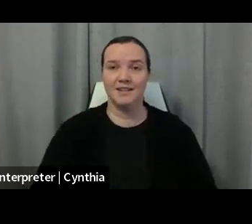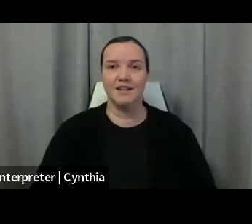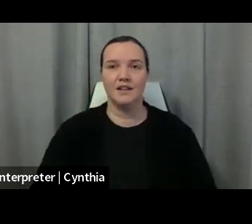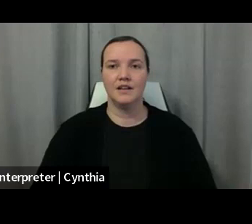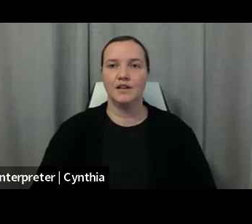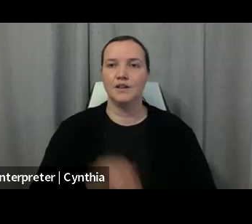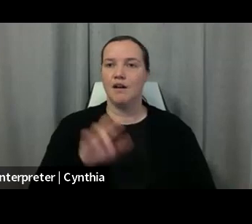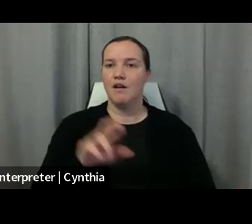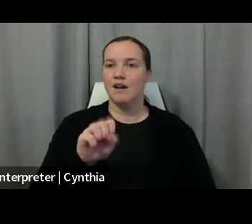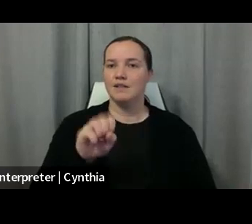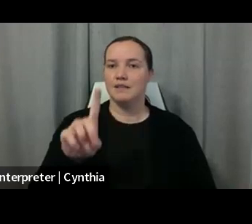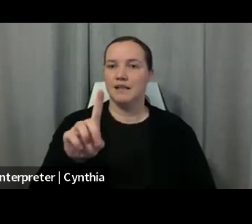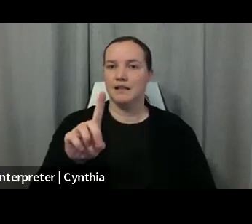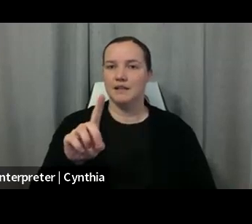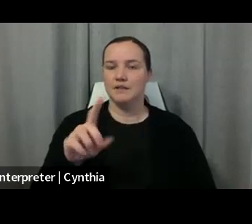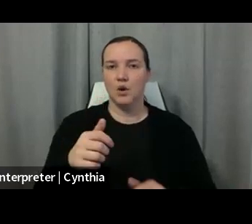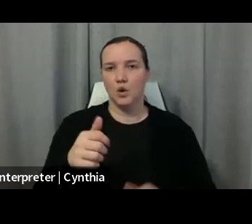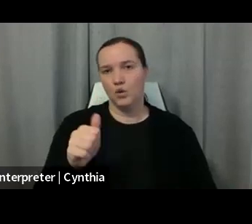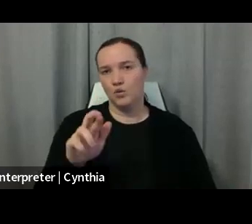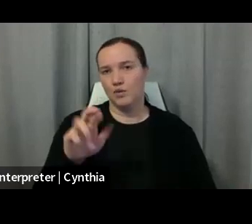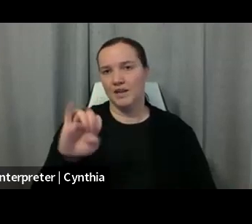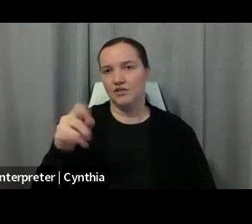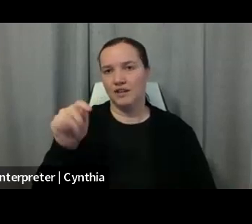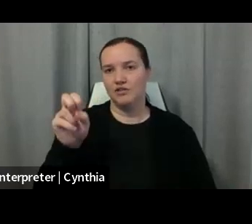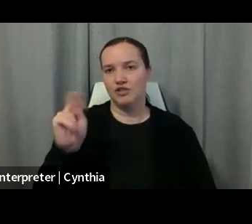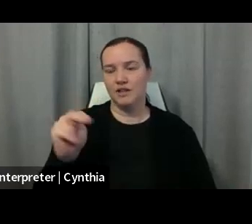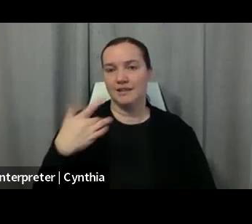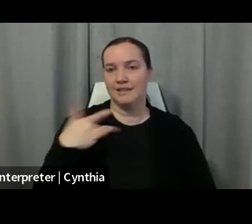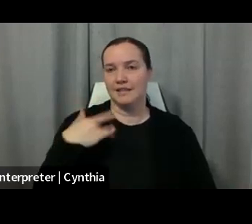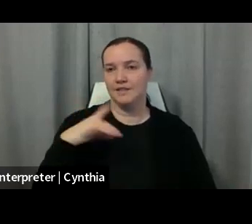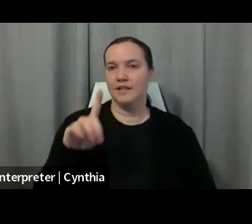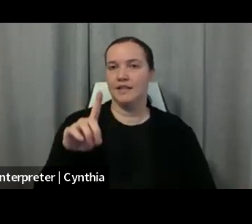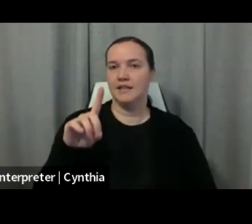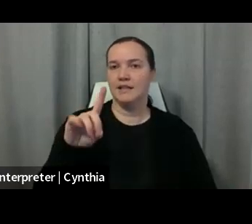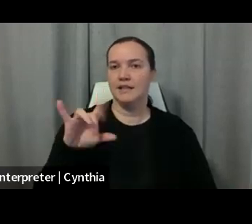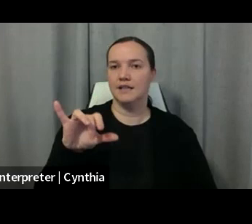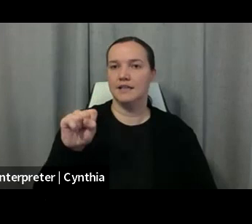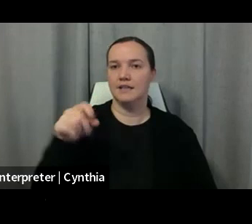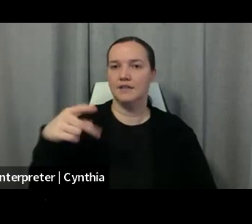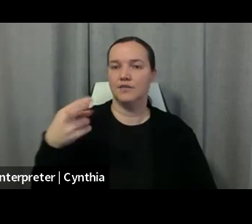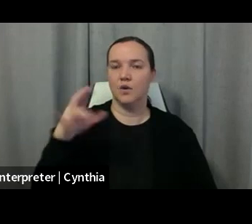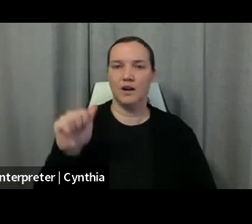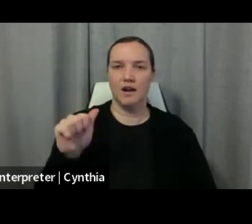Rejection sensitivity dysmorphia is a symptom of ADHD.